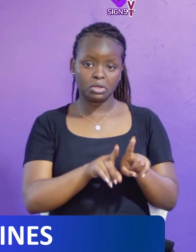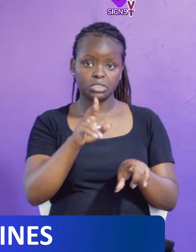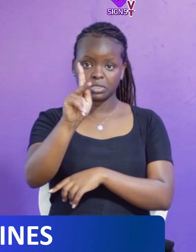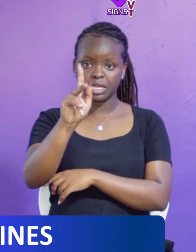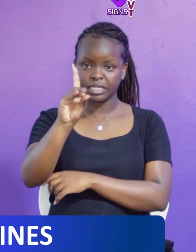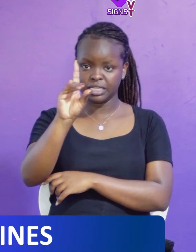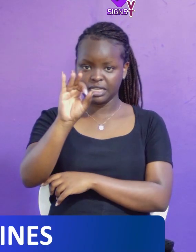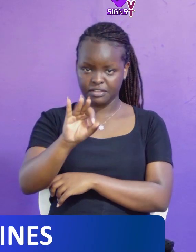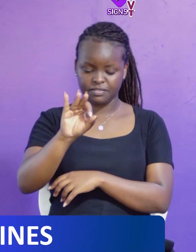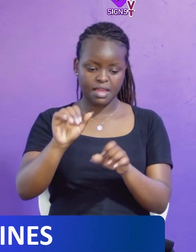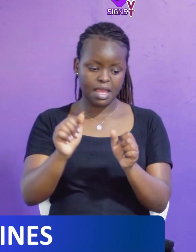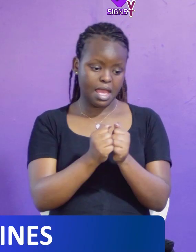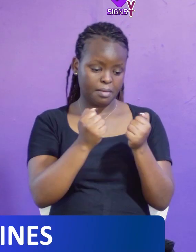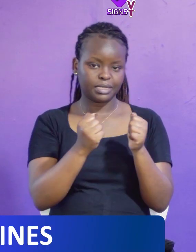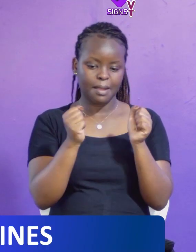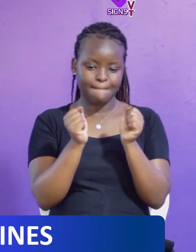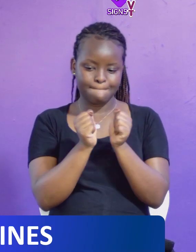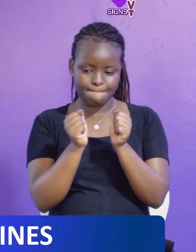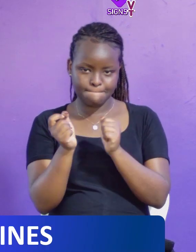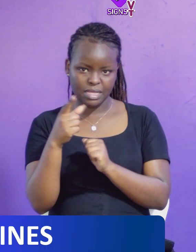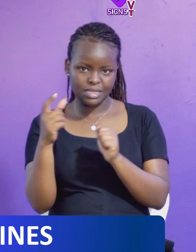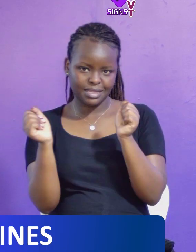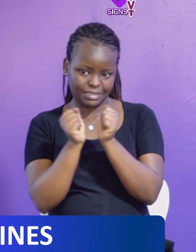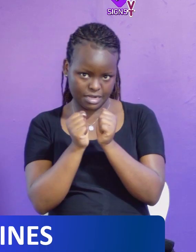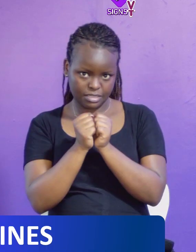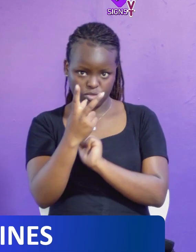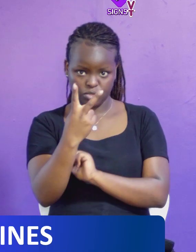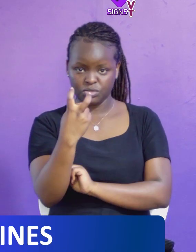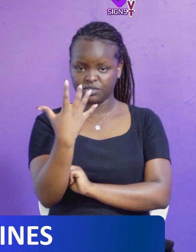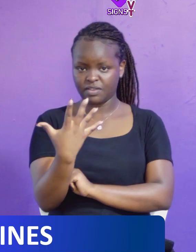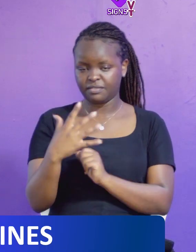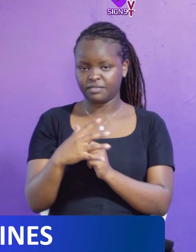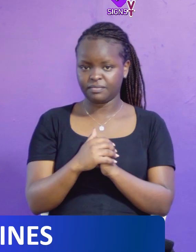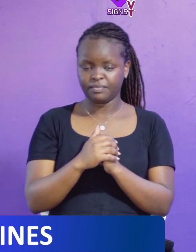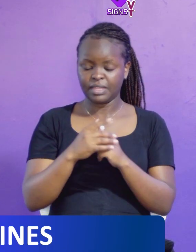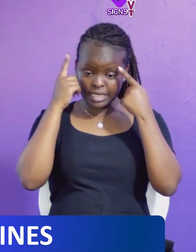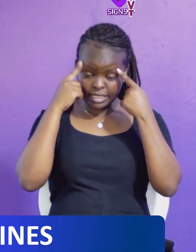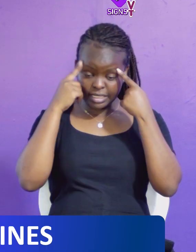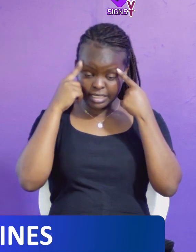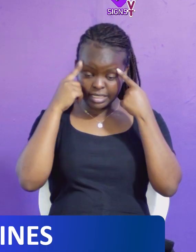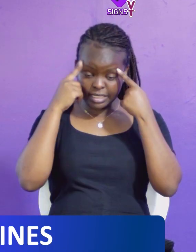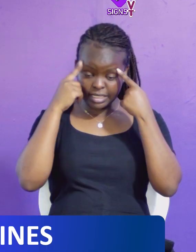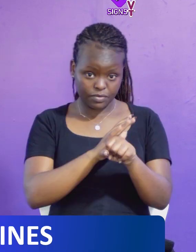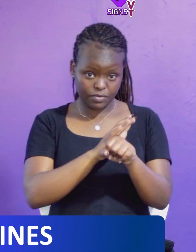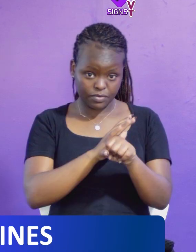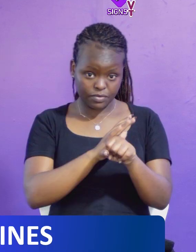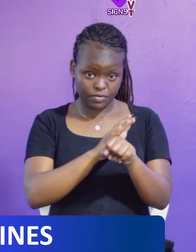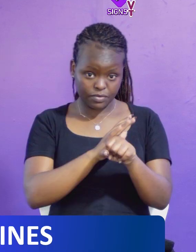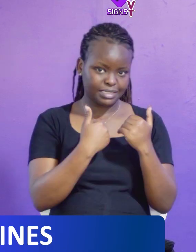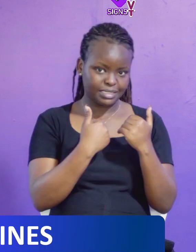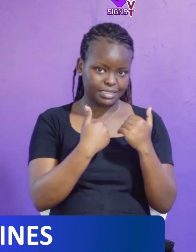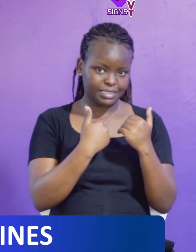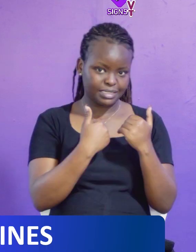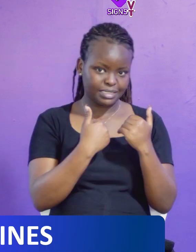place countrywide in October 2025. And full applicants will undergo rigorous selection and